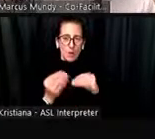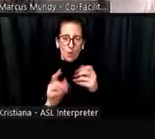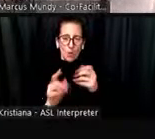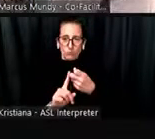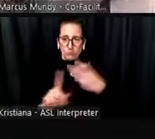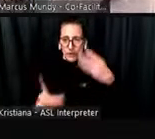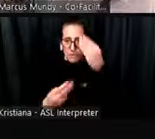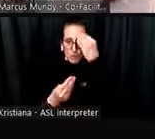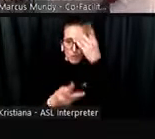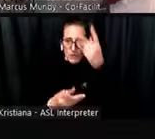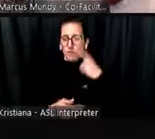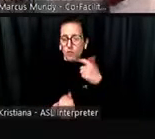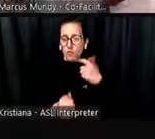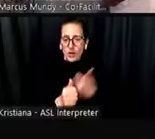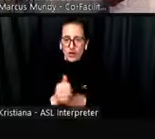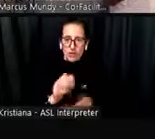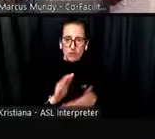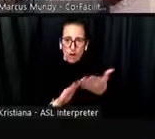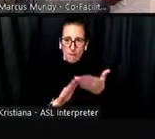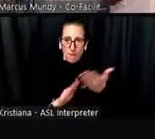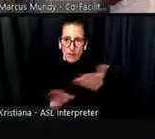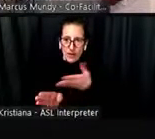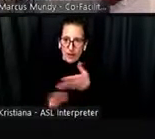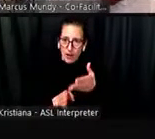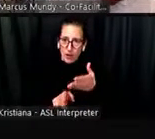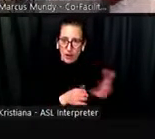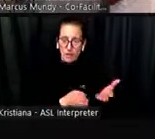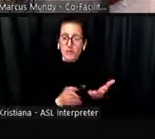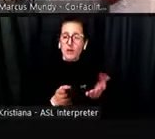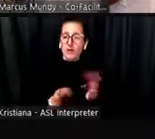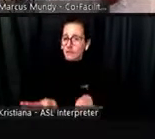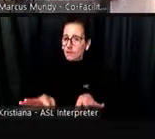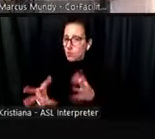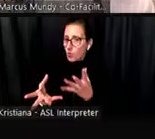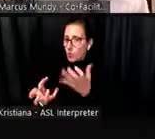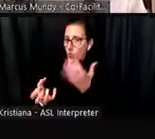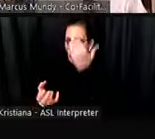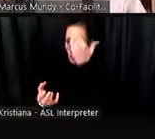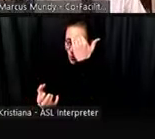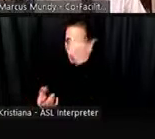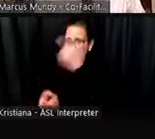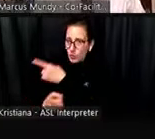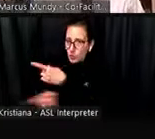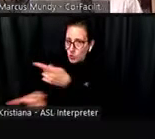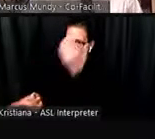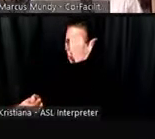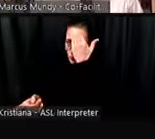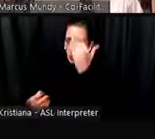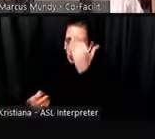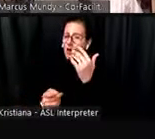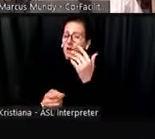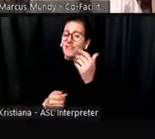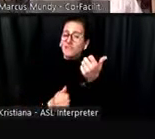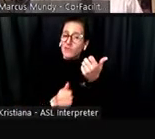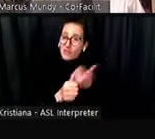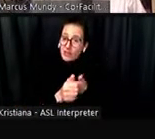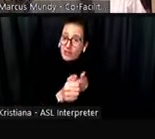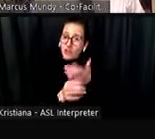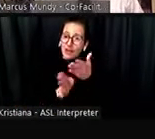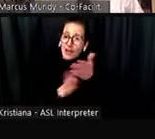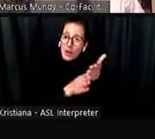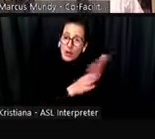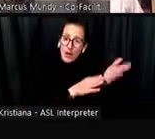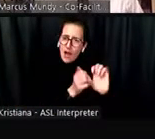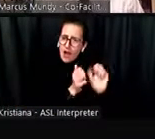So as a community, you guys can know that within each one of these operating areas, how are we spending our money? So starting from